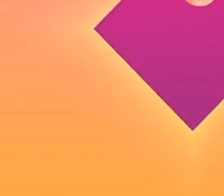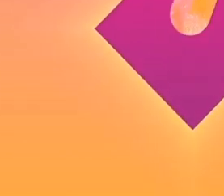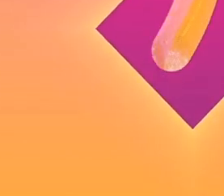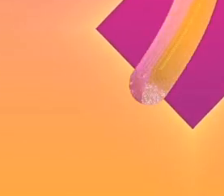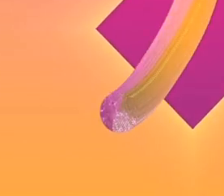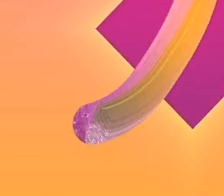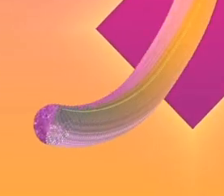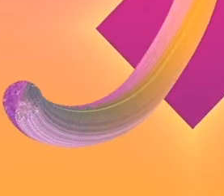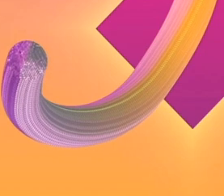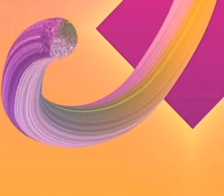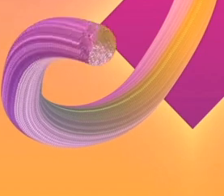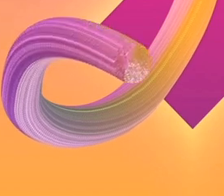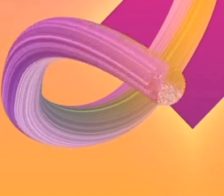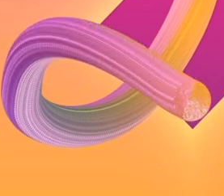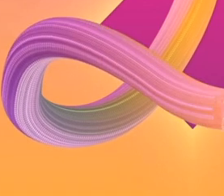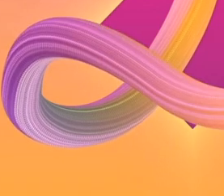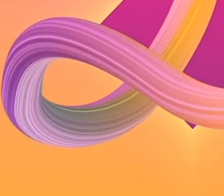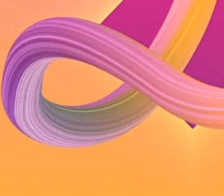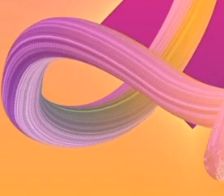or...